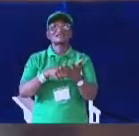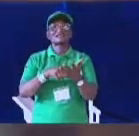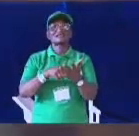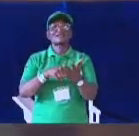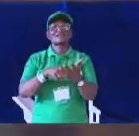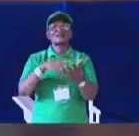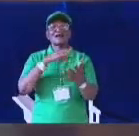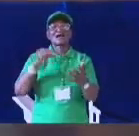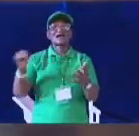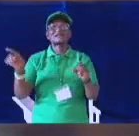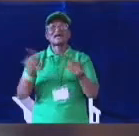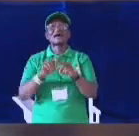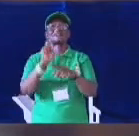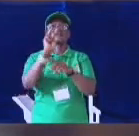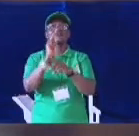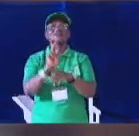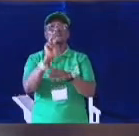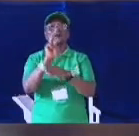And as usual,